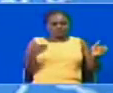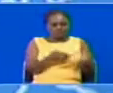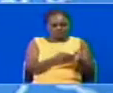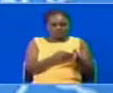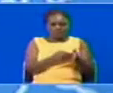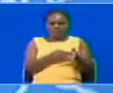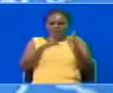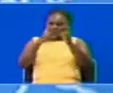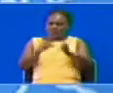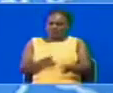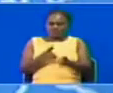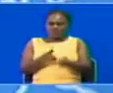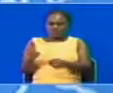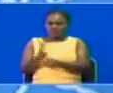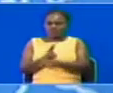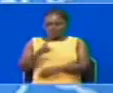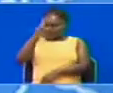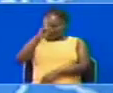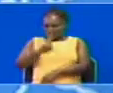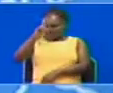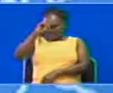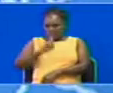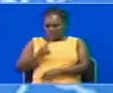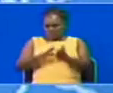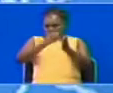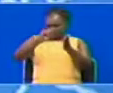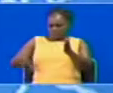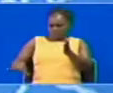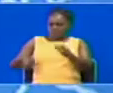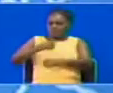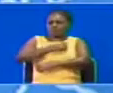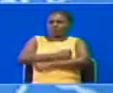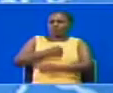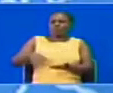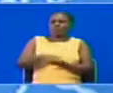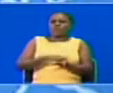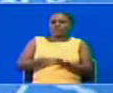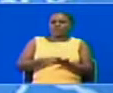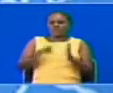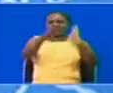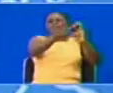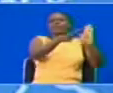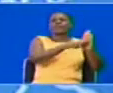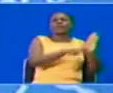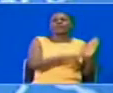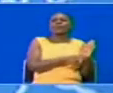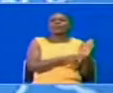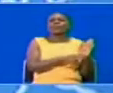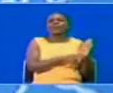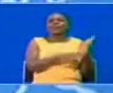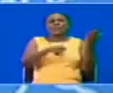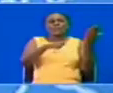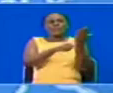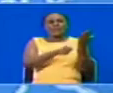the report has outlined serious measures, including scrapping off the school-based programs. Let's take a look at some of the glaring dingings of